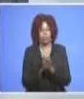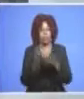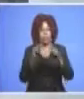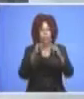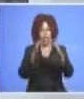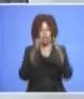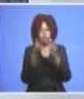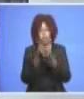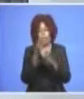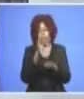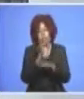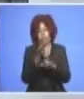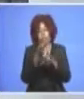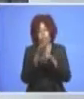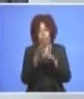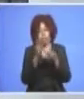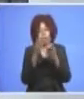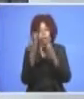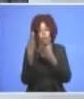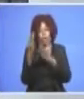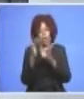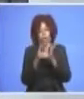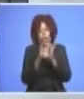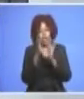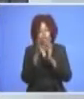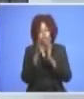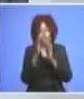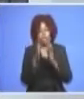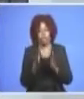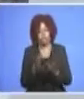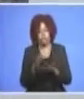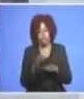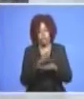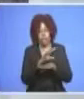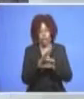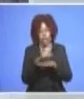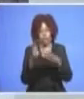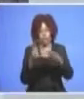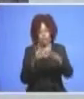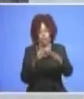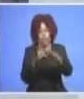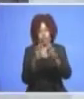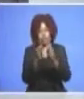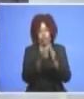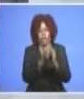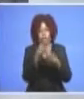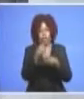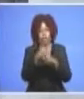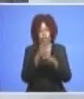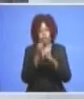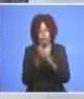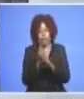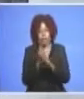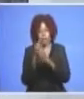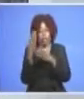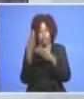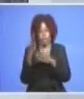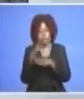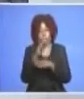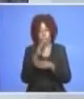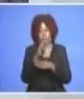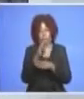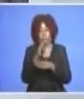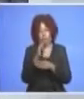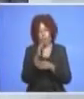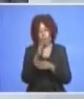group of pastors from the Bahamas Christian Council have joined forces in a coordinated effort to make the Bahamas one of the hubs for the Billion